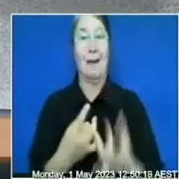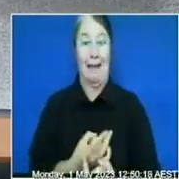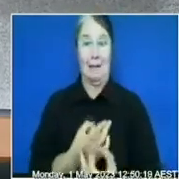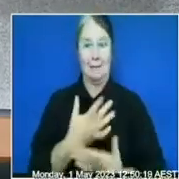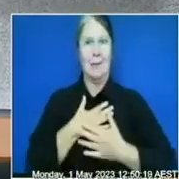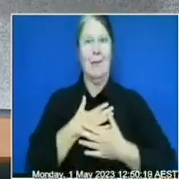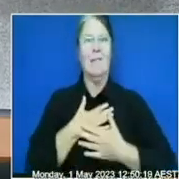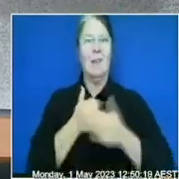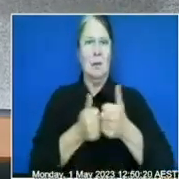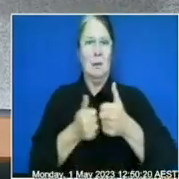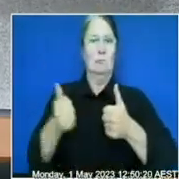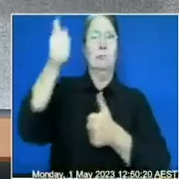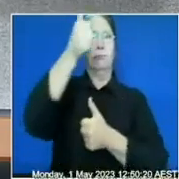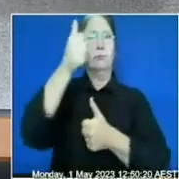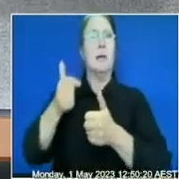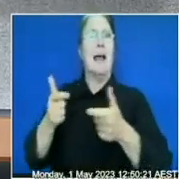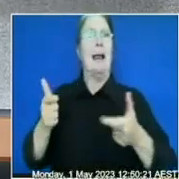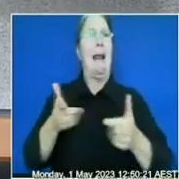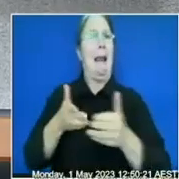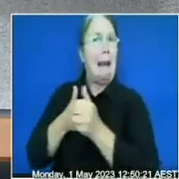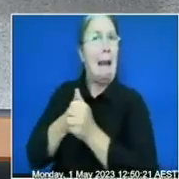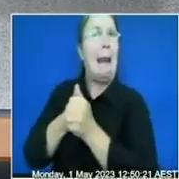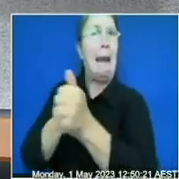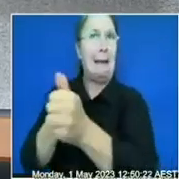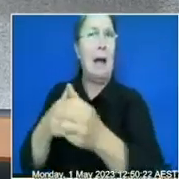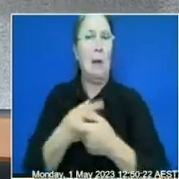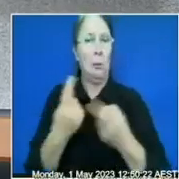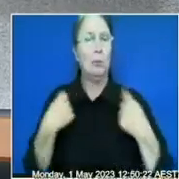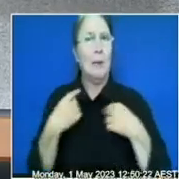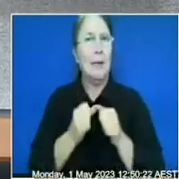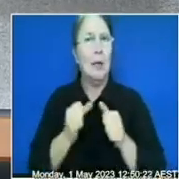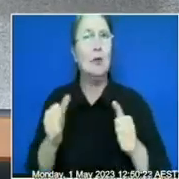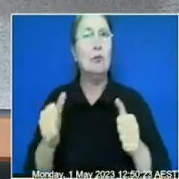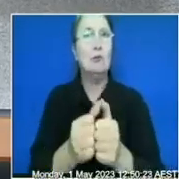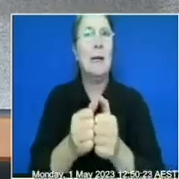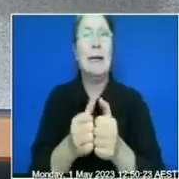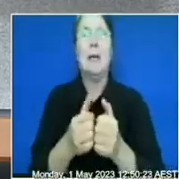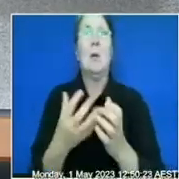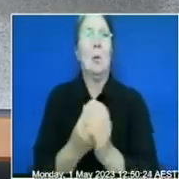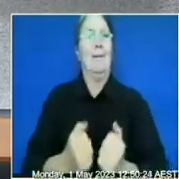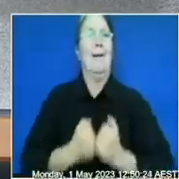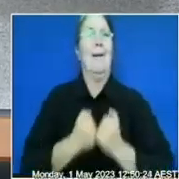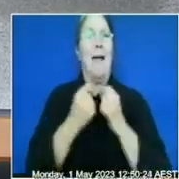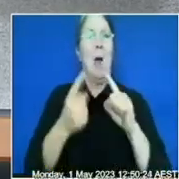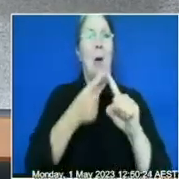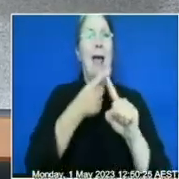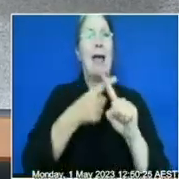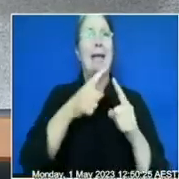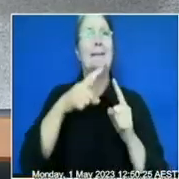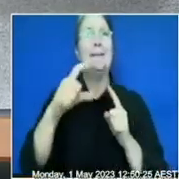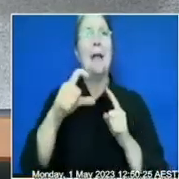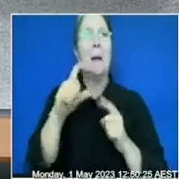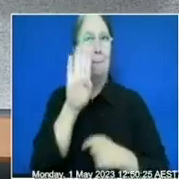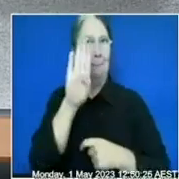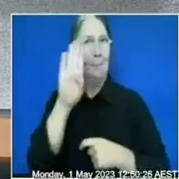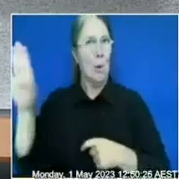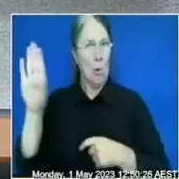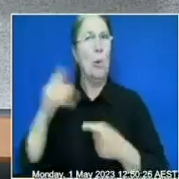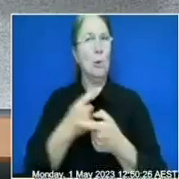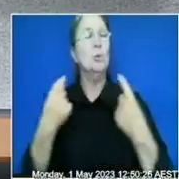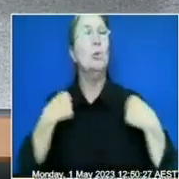undertake the necessary prioritisation of work and resourcing in the department to make that happen. Thank